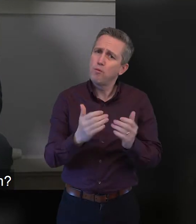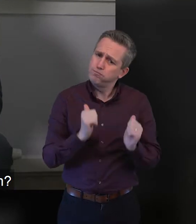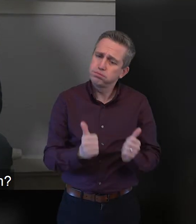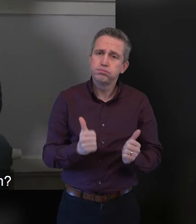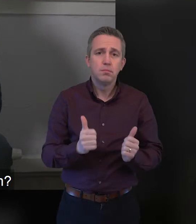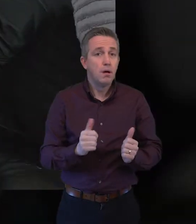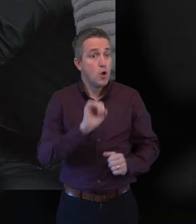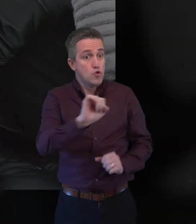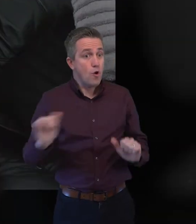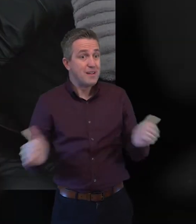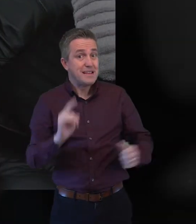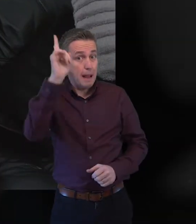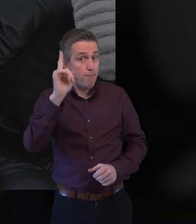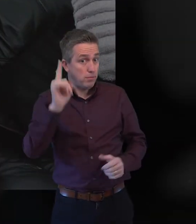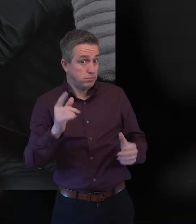you been getting to know them?